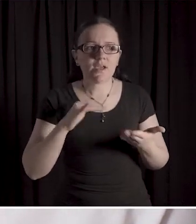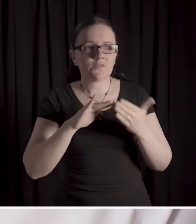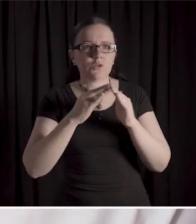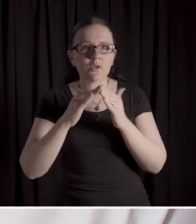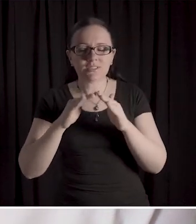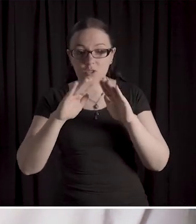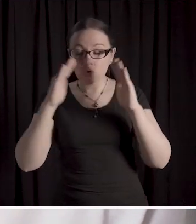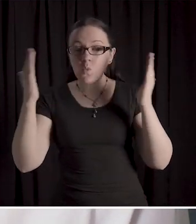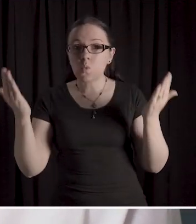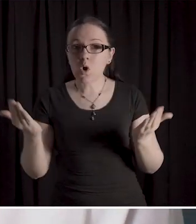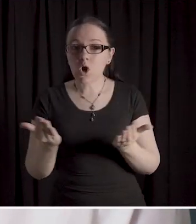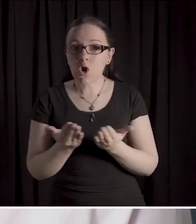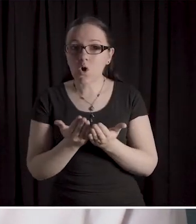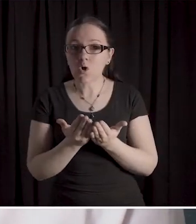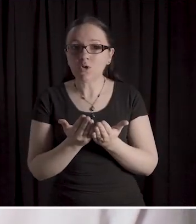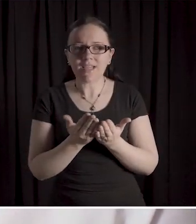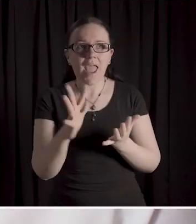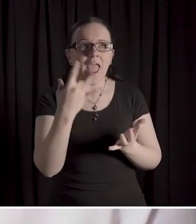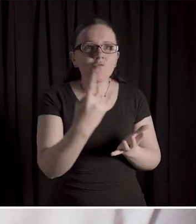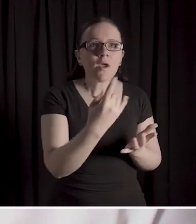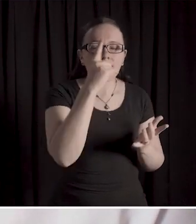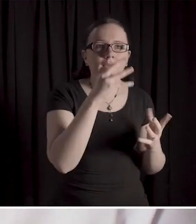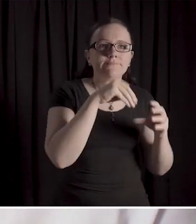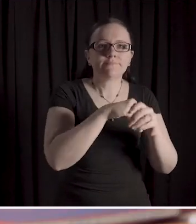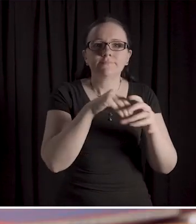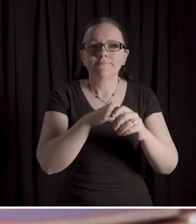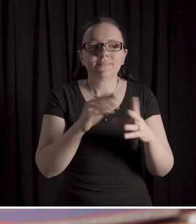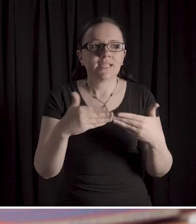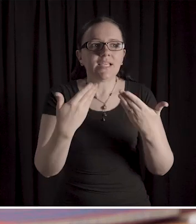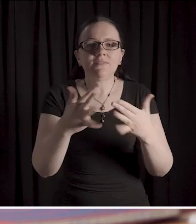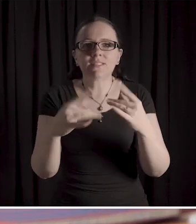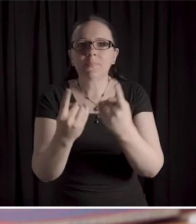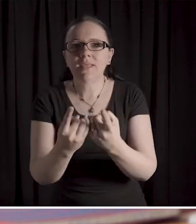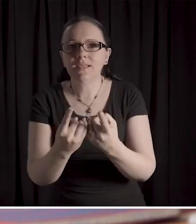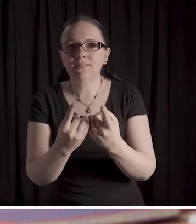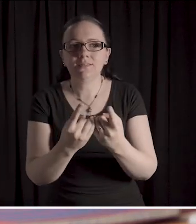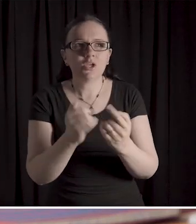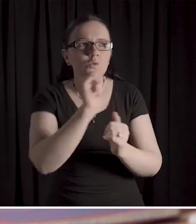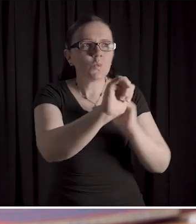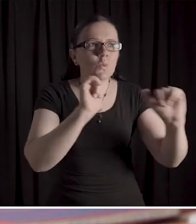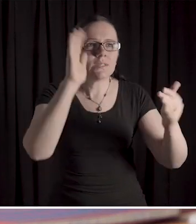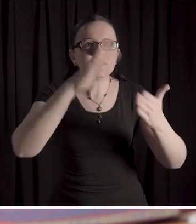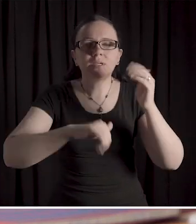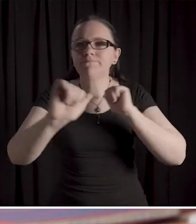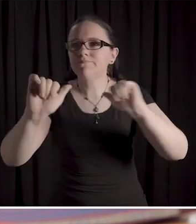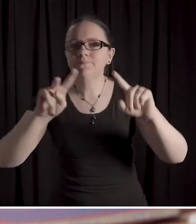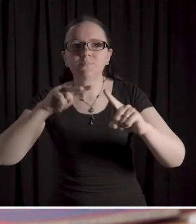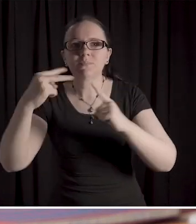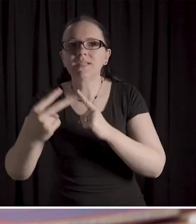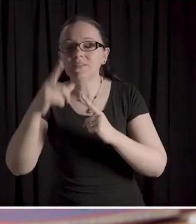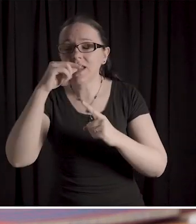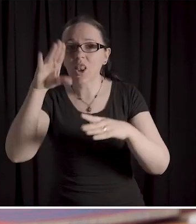community, we need the world to realise everybody has something to give and we all have something to learn from everybody else's